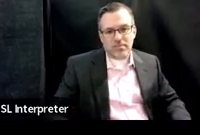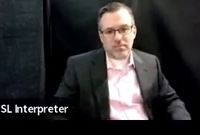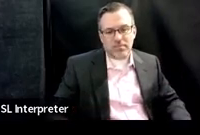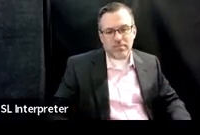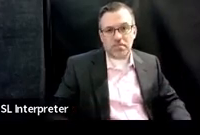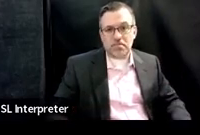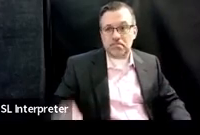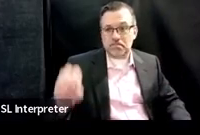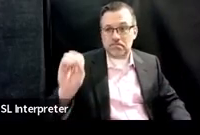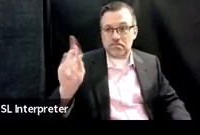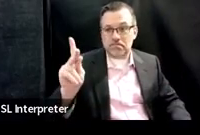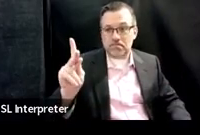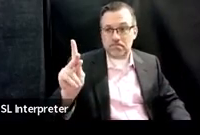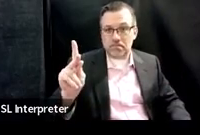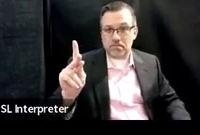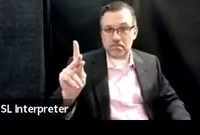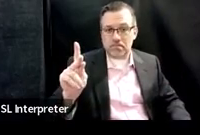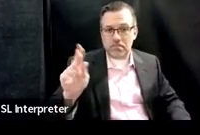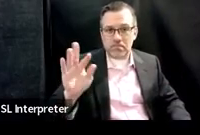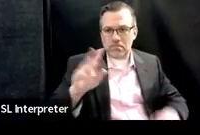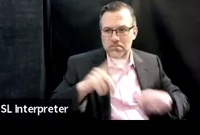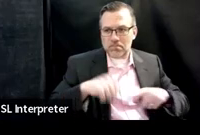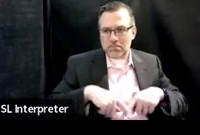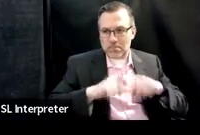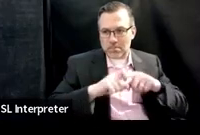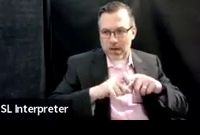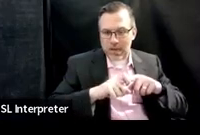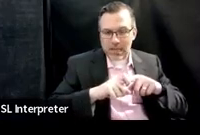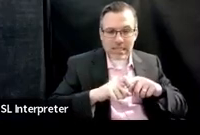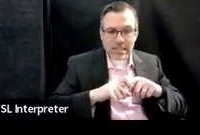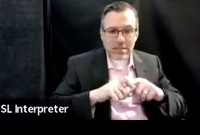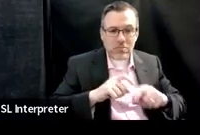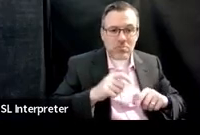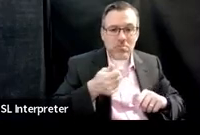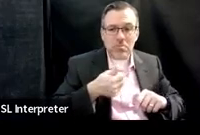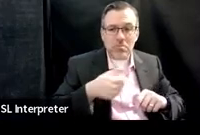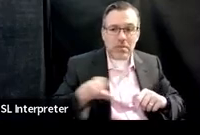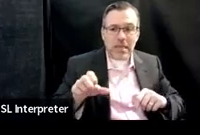All right, so we're just gonna pause here, see if there's